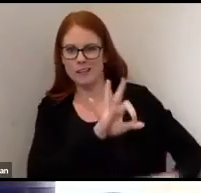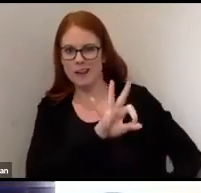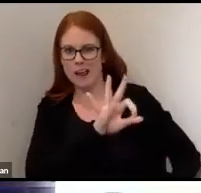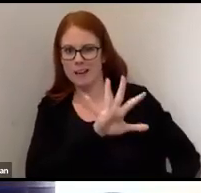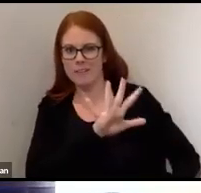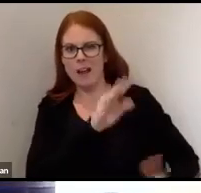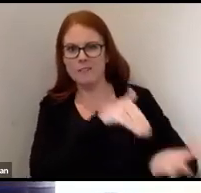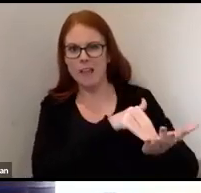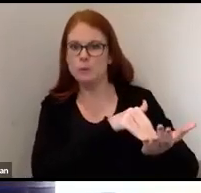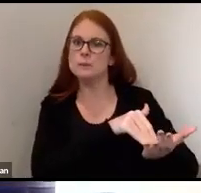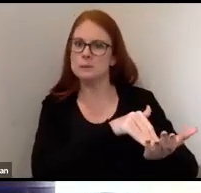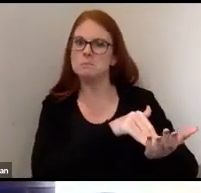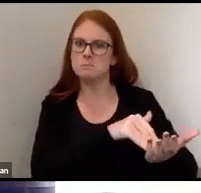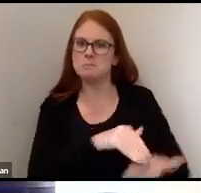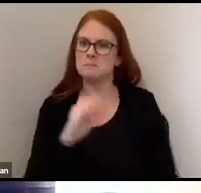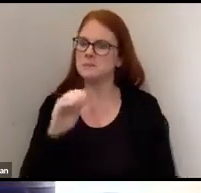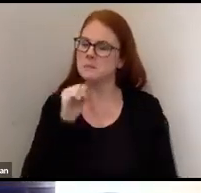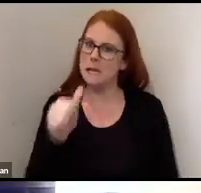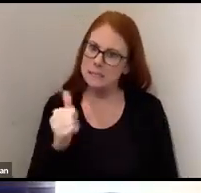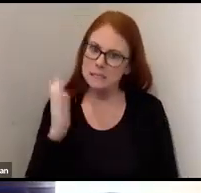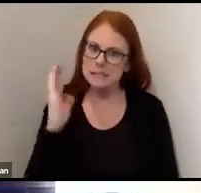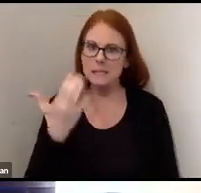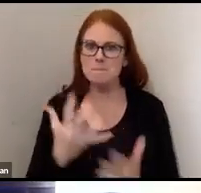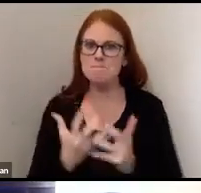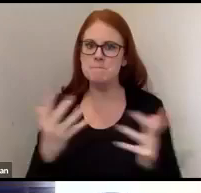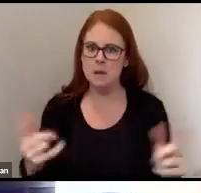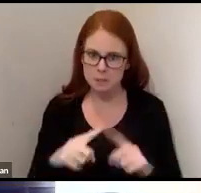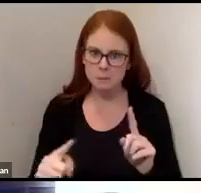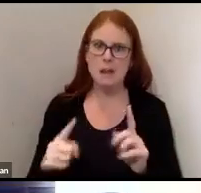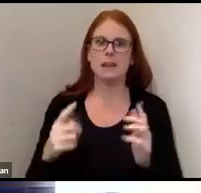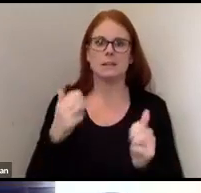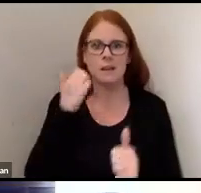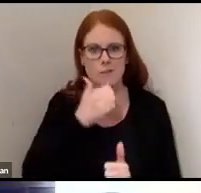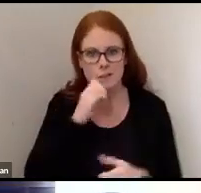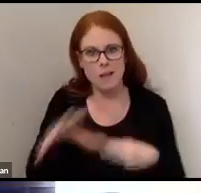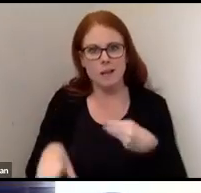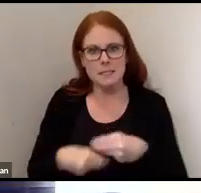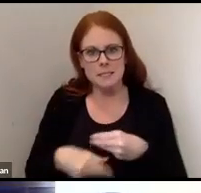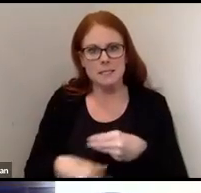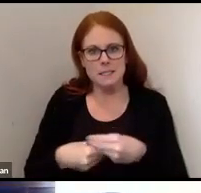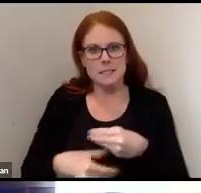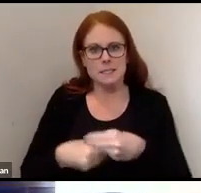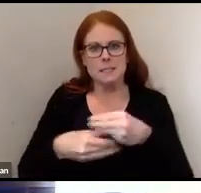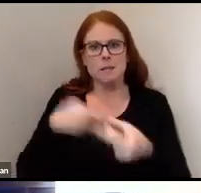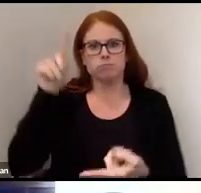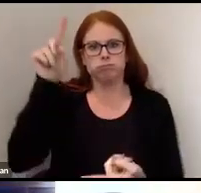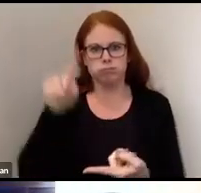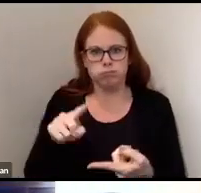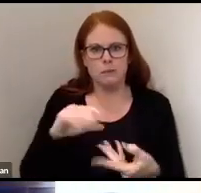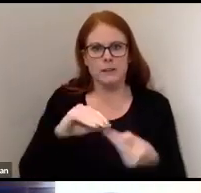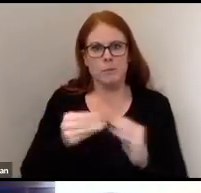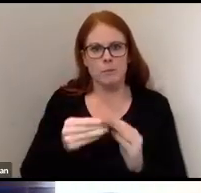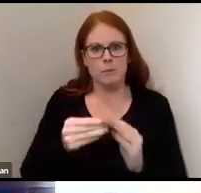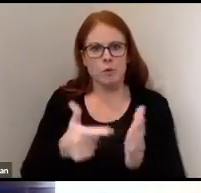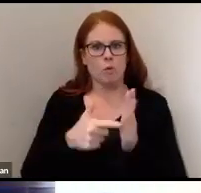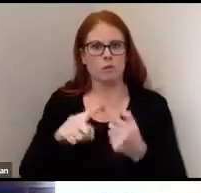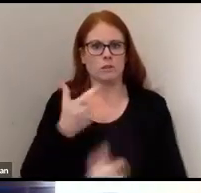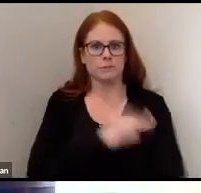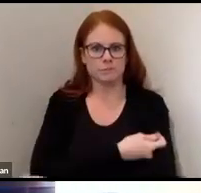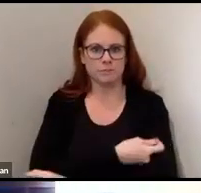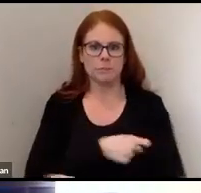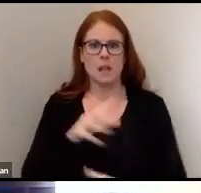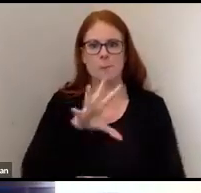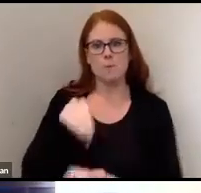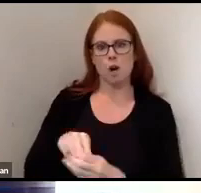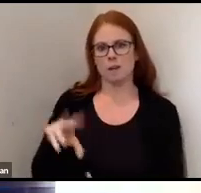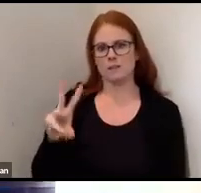95,000 may not seem to be much, but we're chipping away. And actually, let me rephrase that, because part of that 6,000